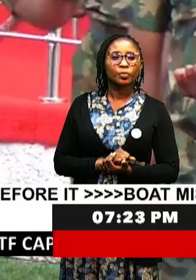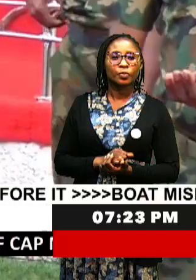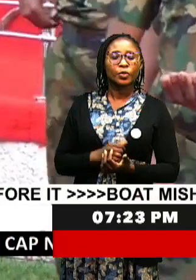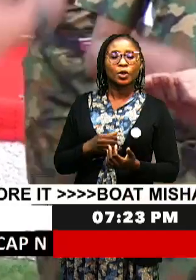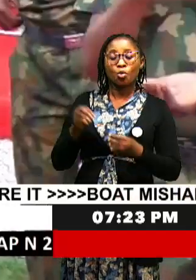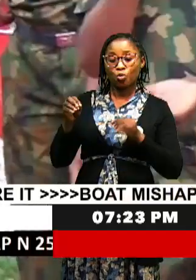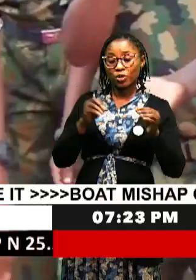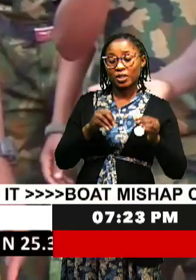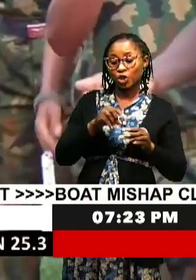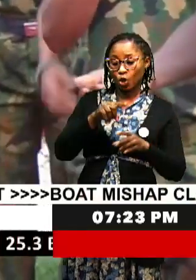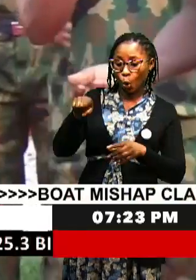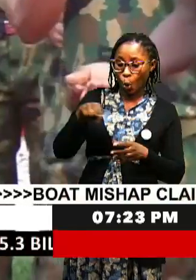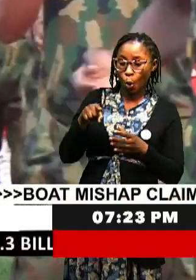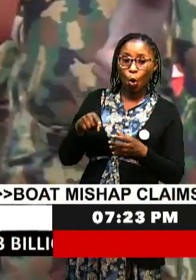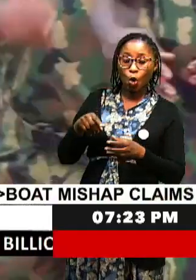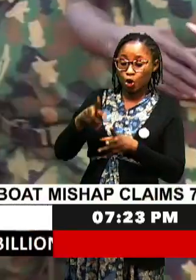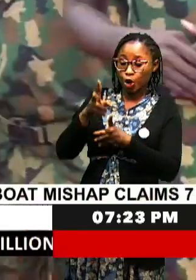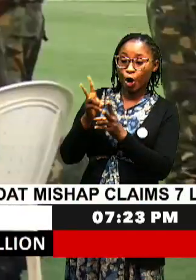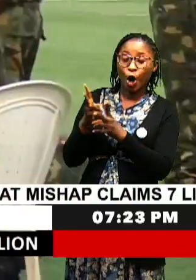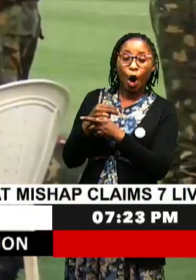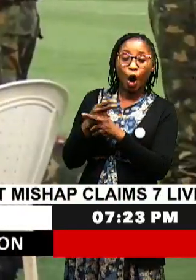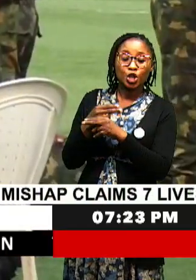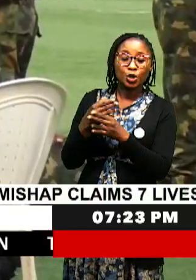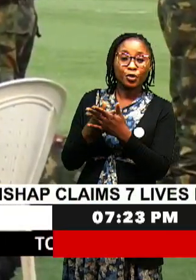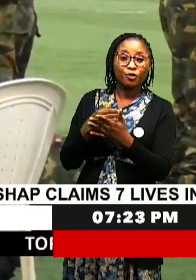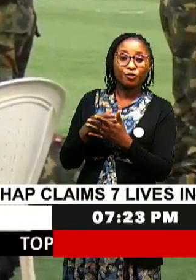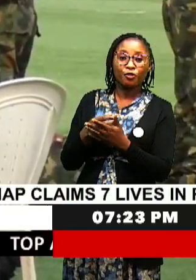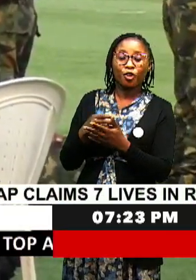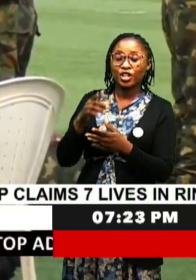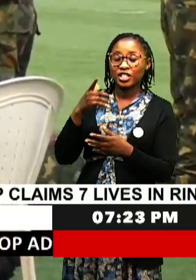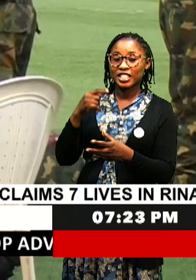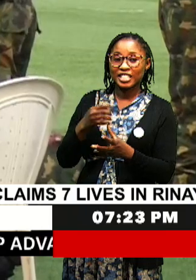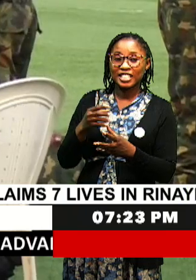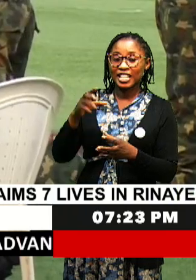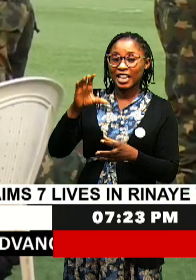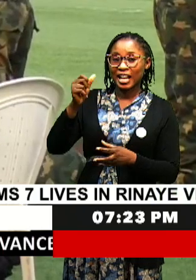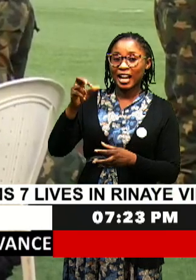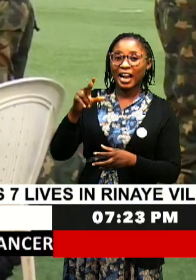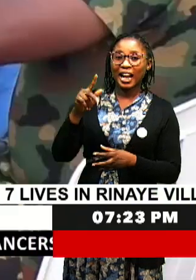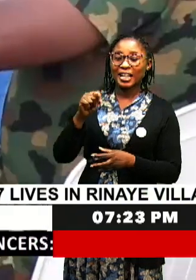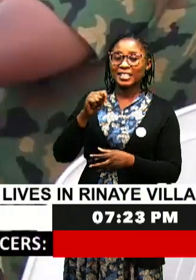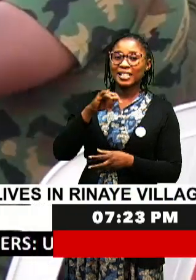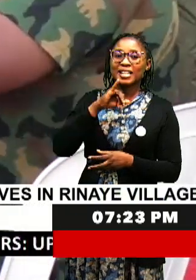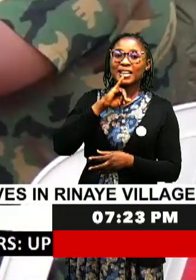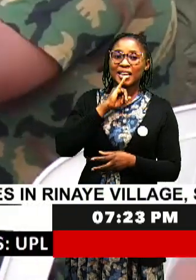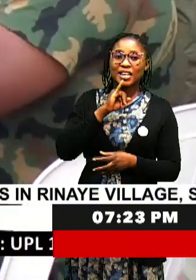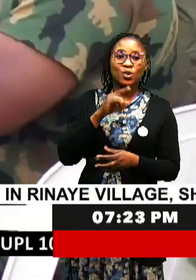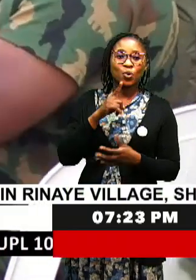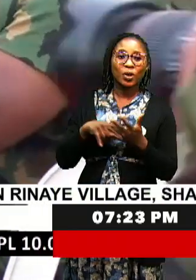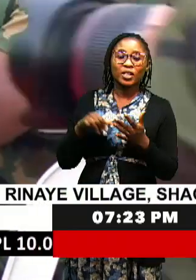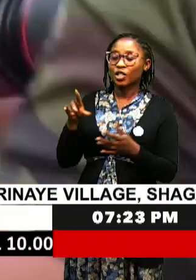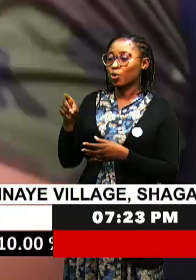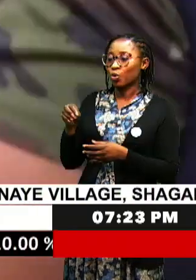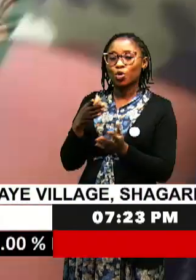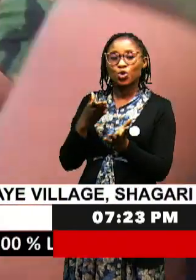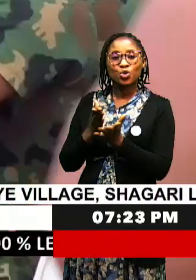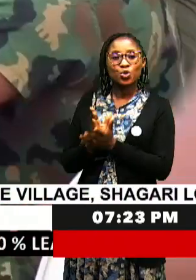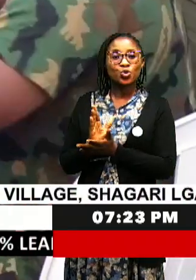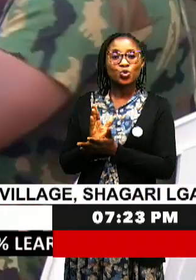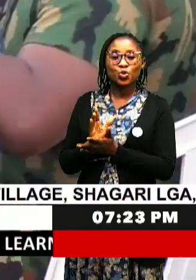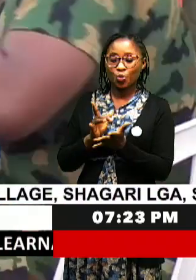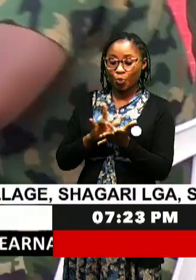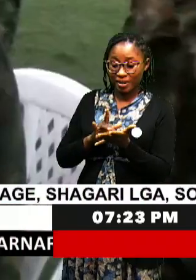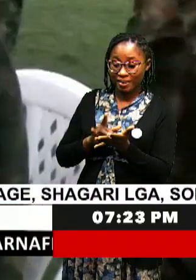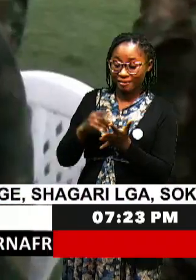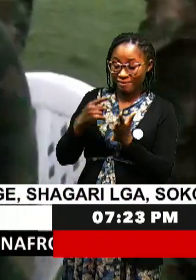cart is what the Nigerian Air Force adopted for the second quarter route march through medical checkup for the Chief of the Air